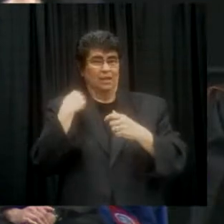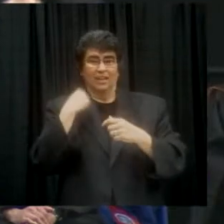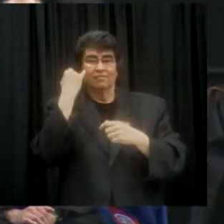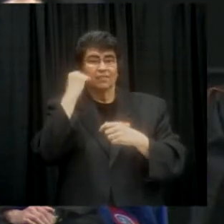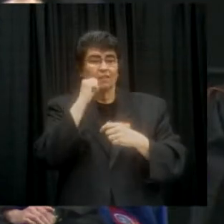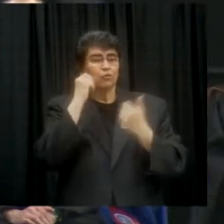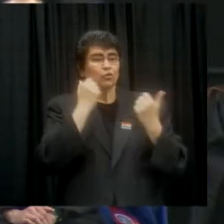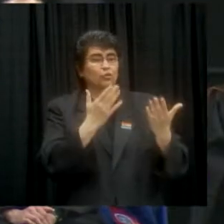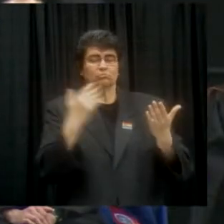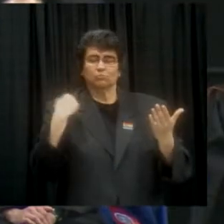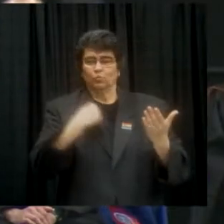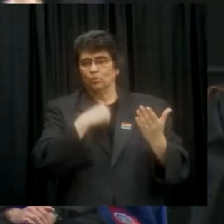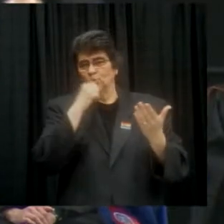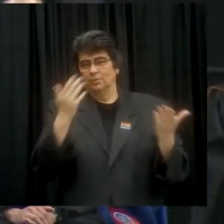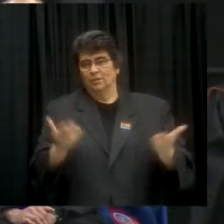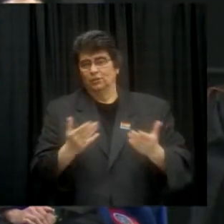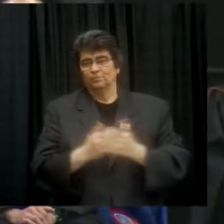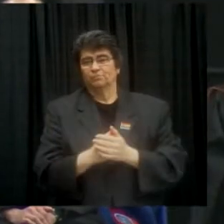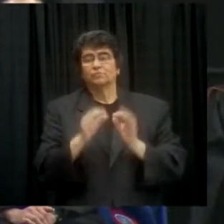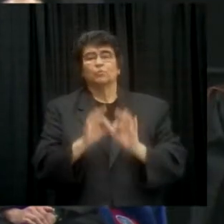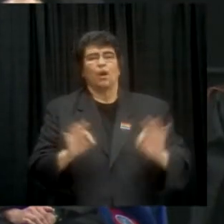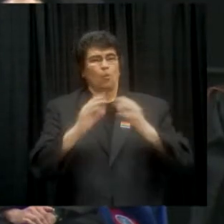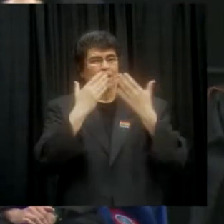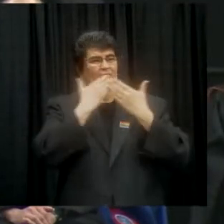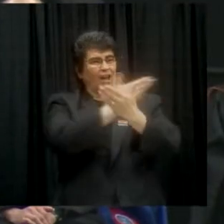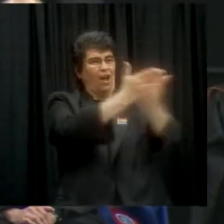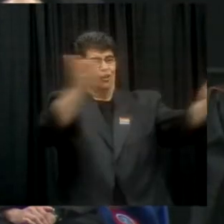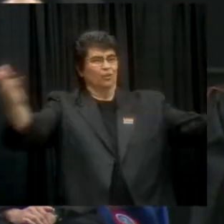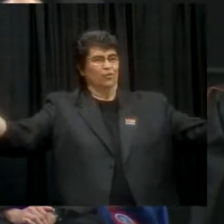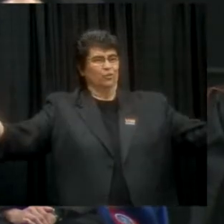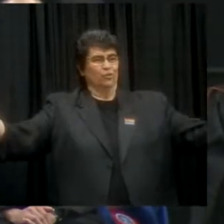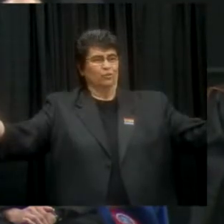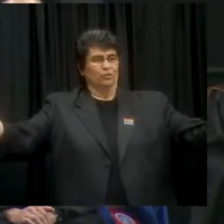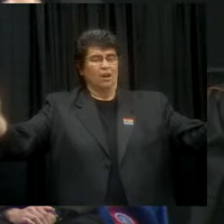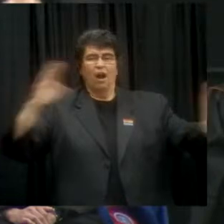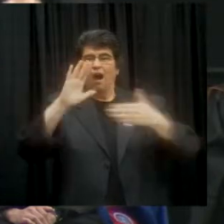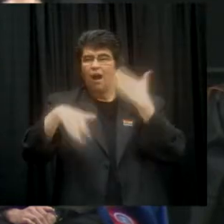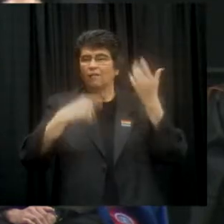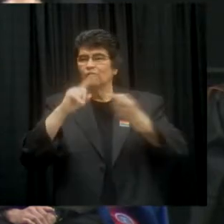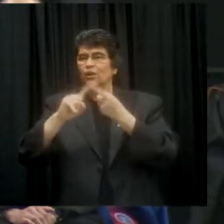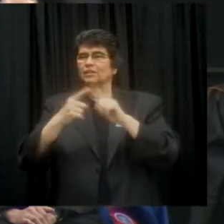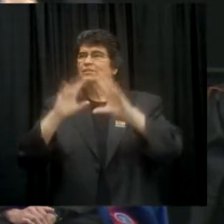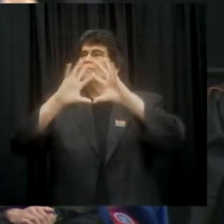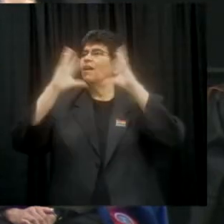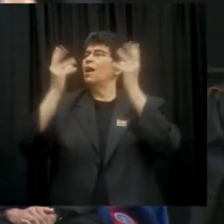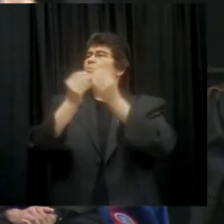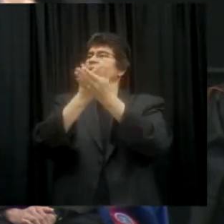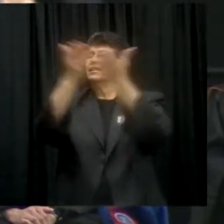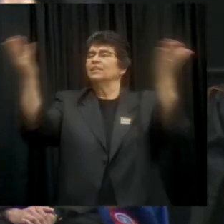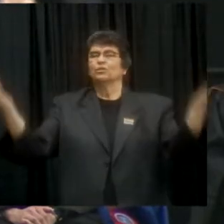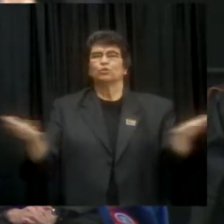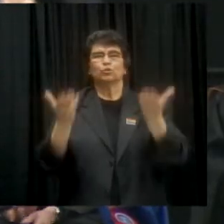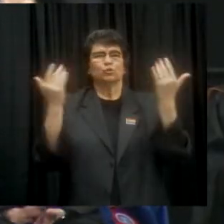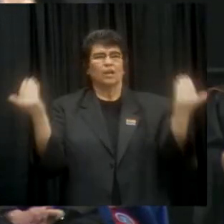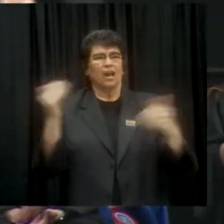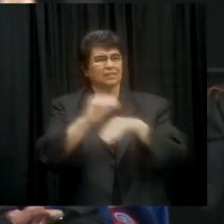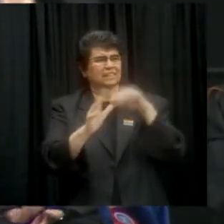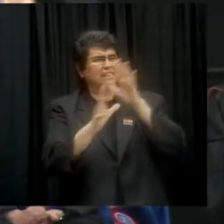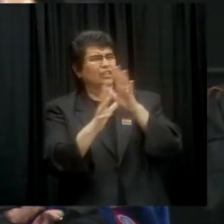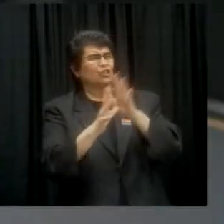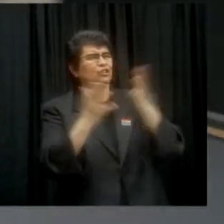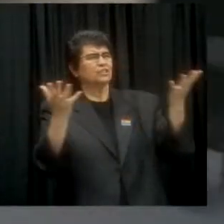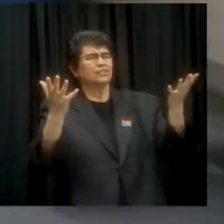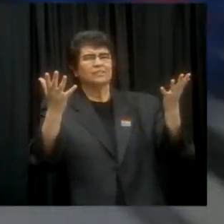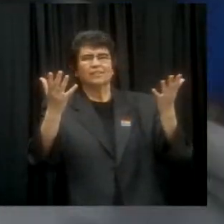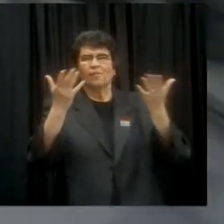here. And most importantly, I want to thank all you guys, all the friends and family who are here tonight. Seniors, let's